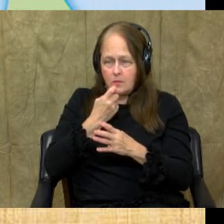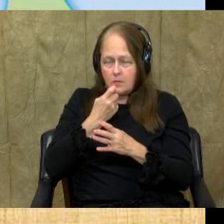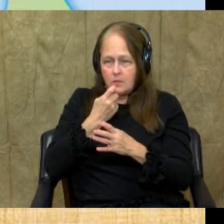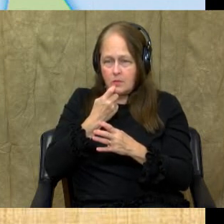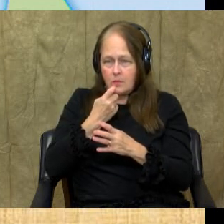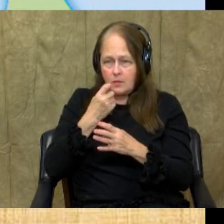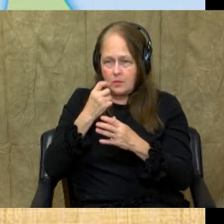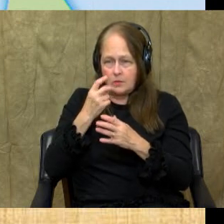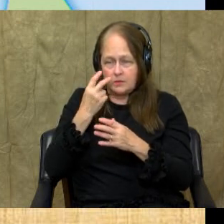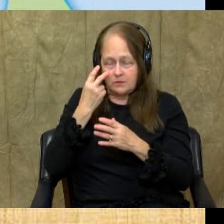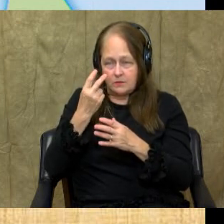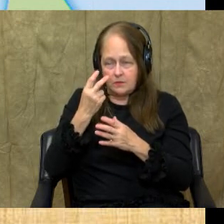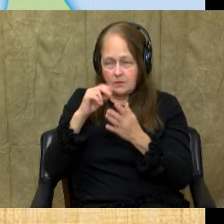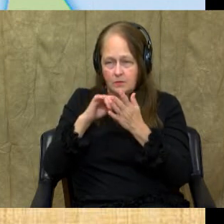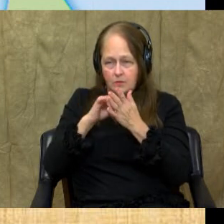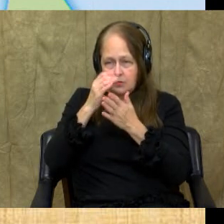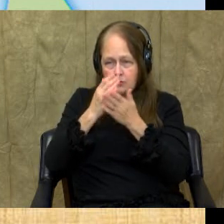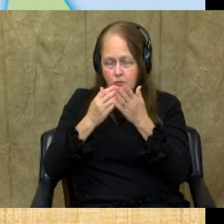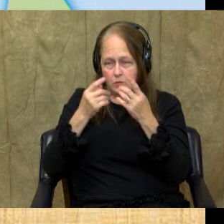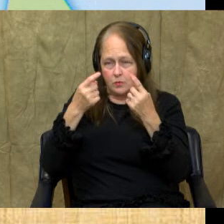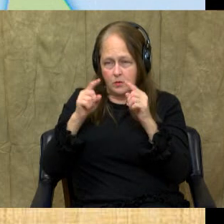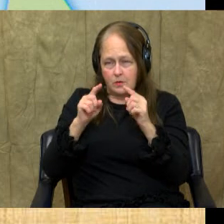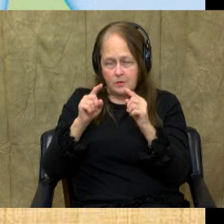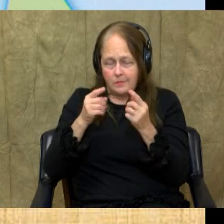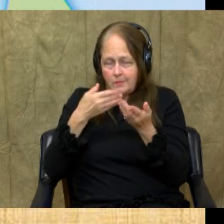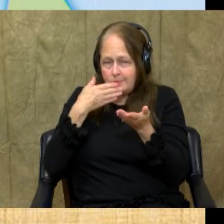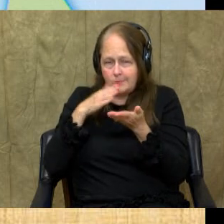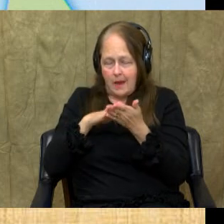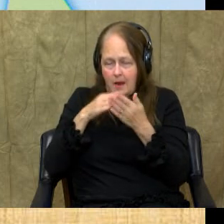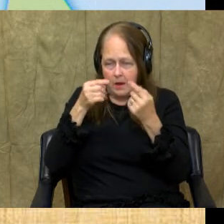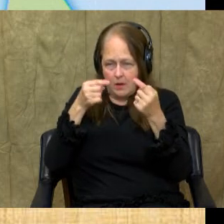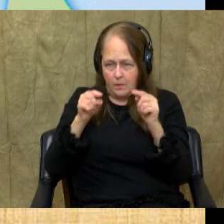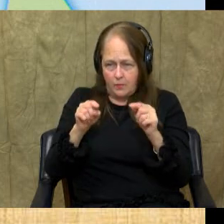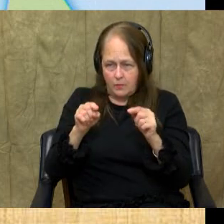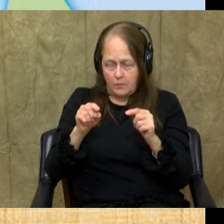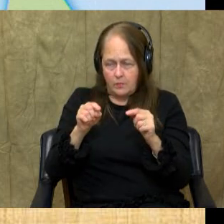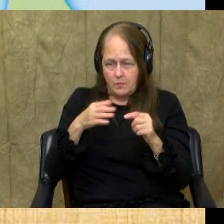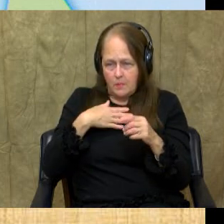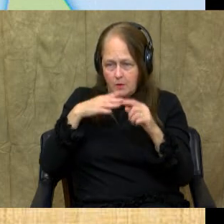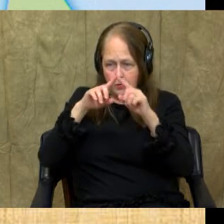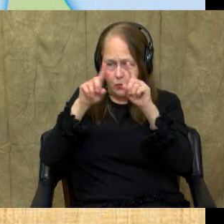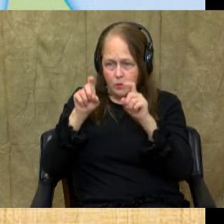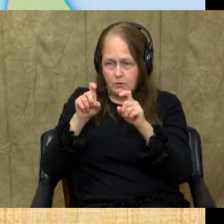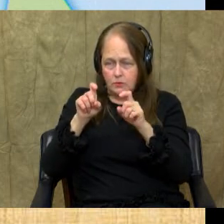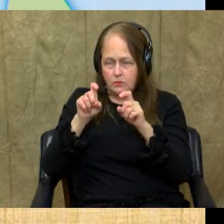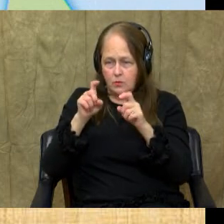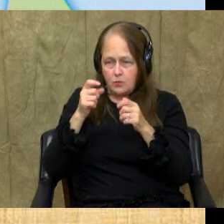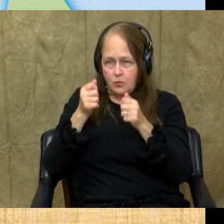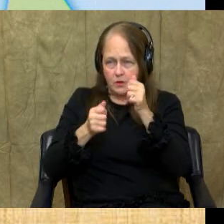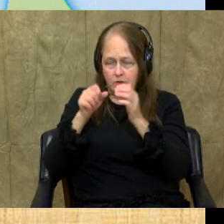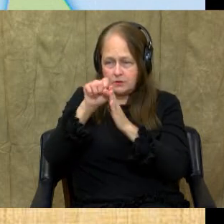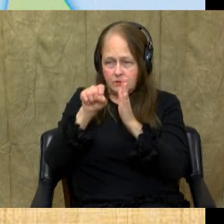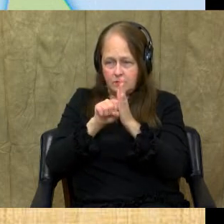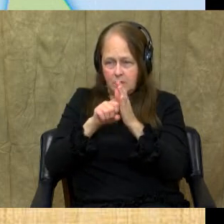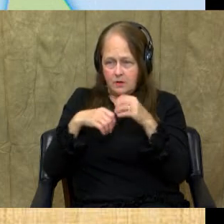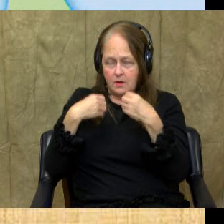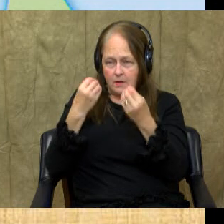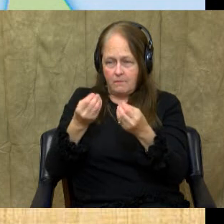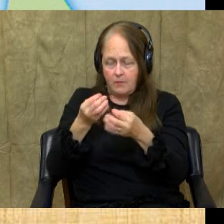keep the support of his congressional members. But meanwhile, the fight